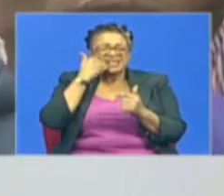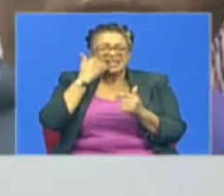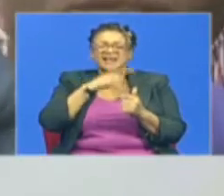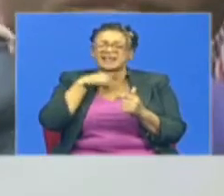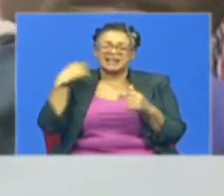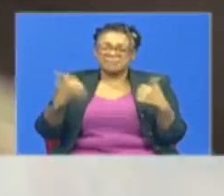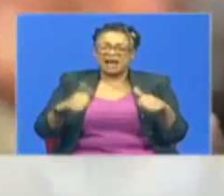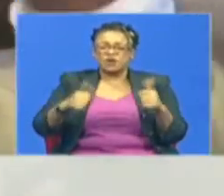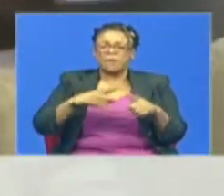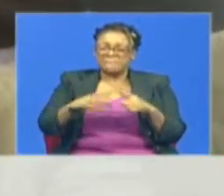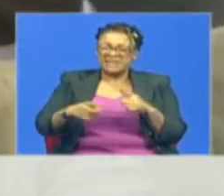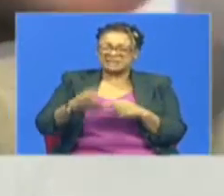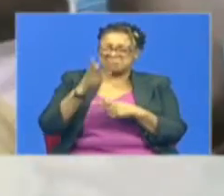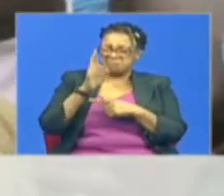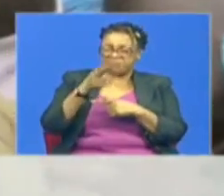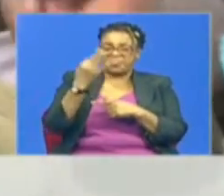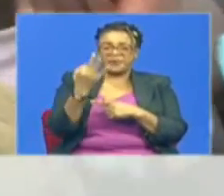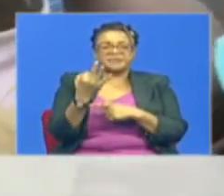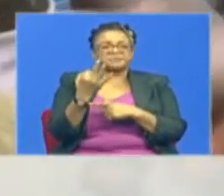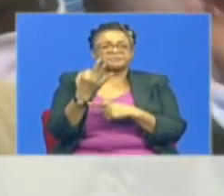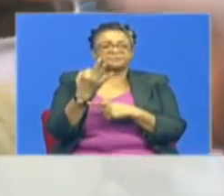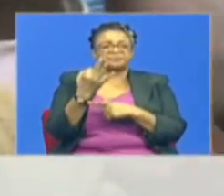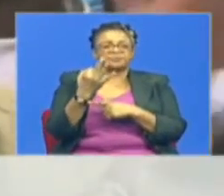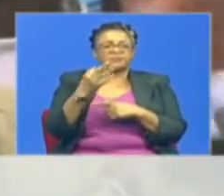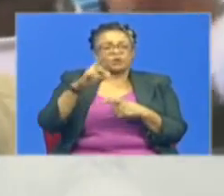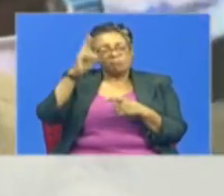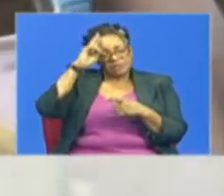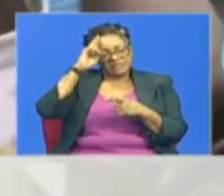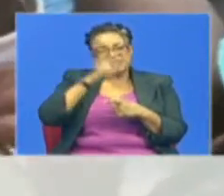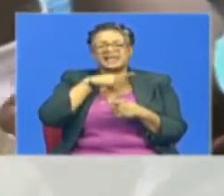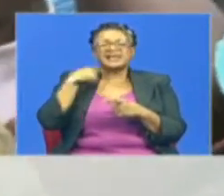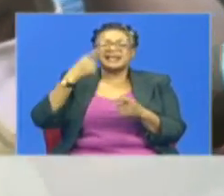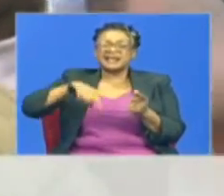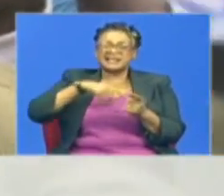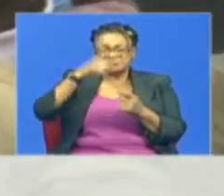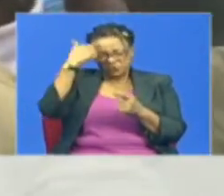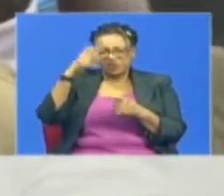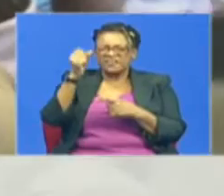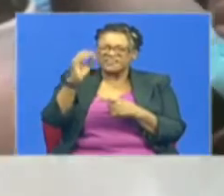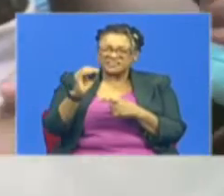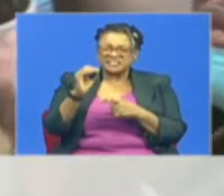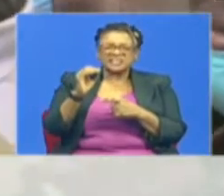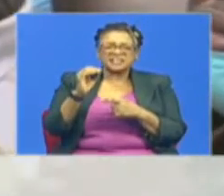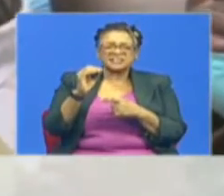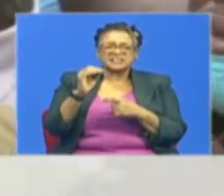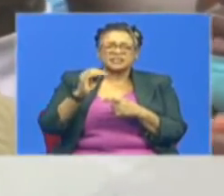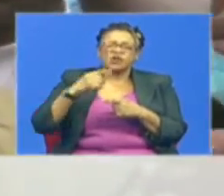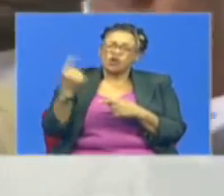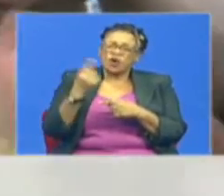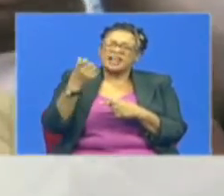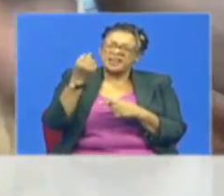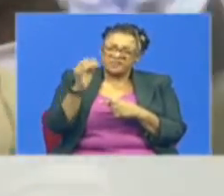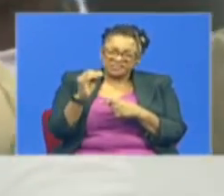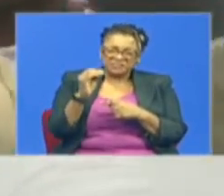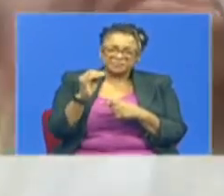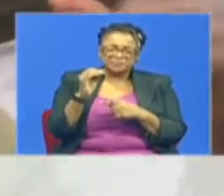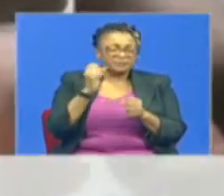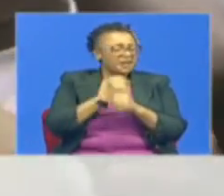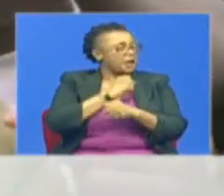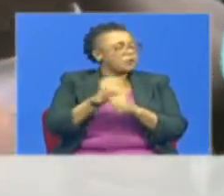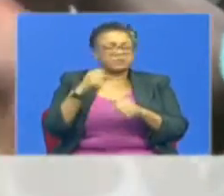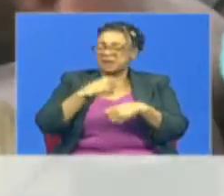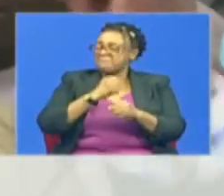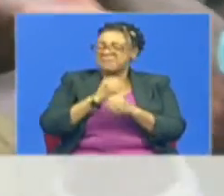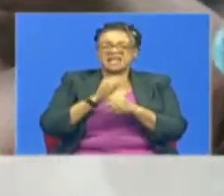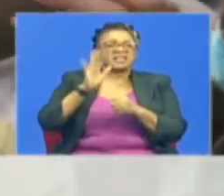Our police wanatua kwa sababu ya shilingi hamsini. Shilingi hamsini peke yake haiwezi cost